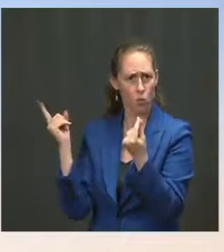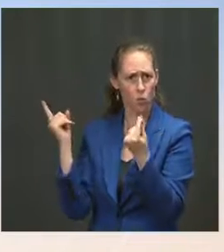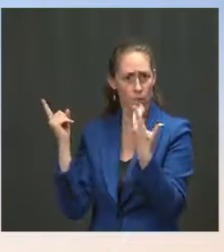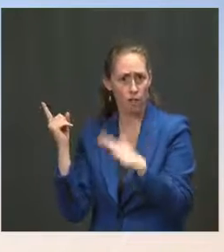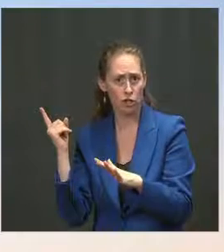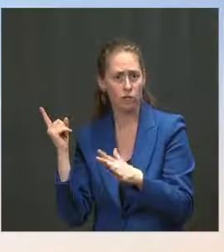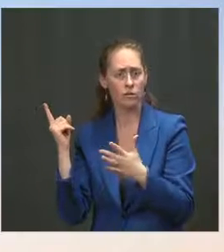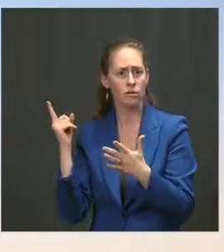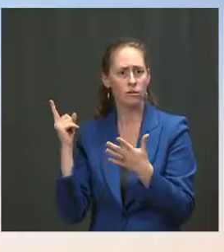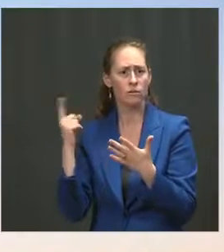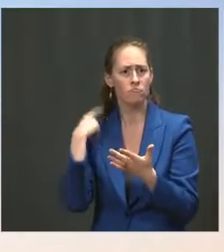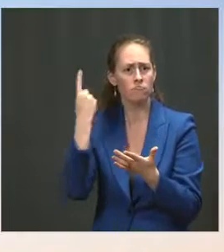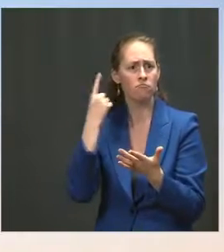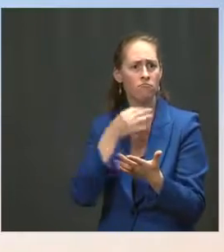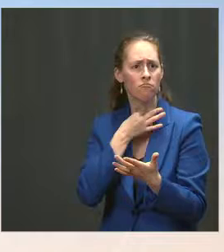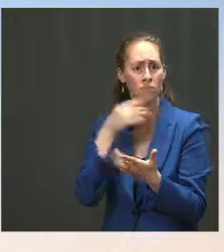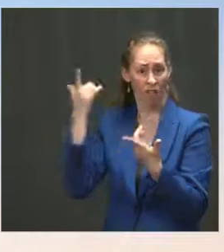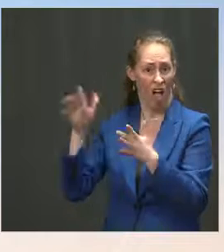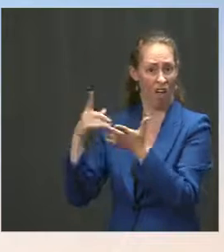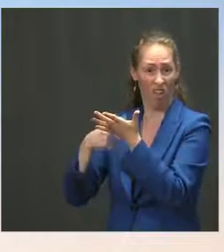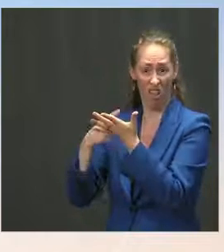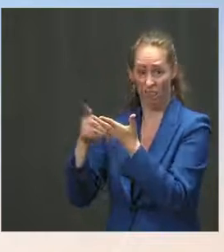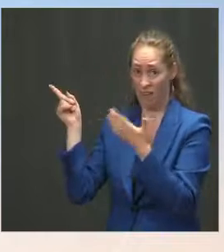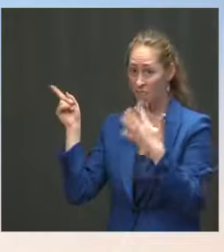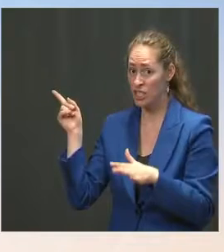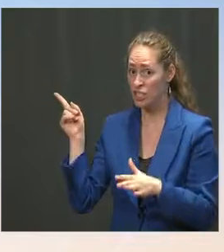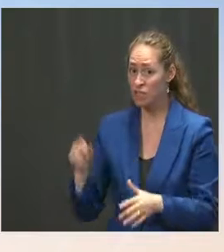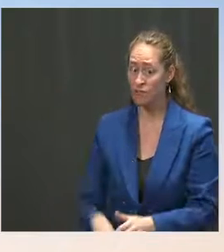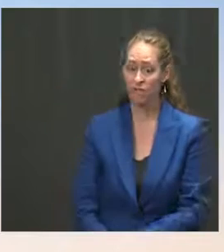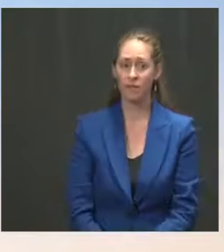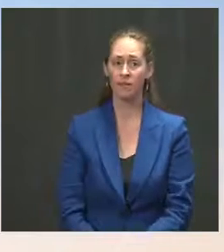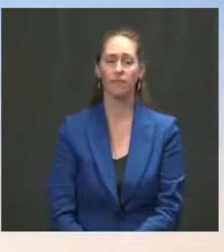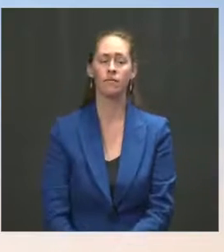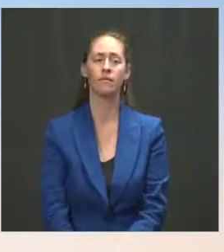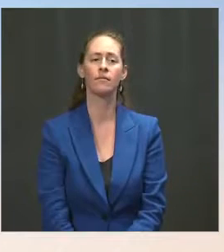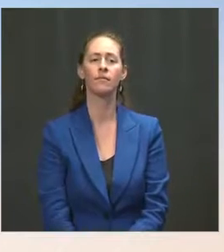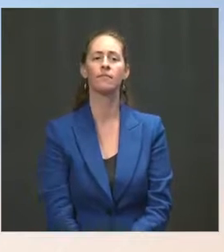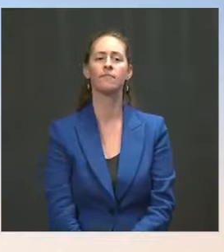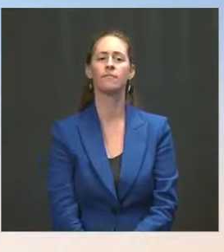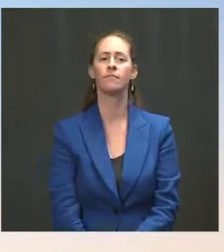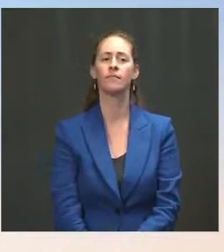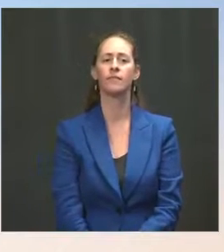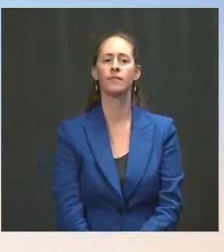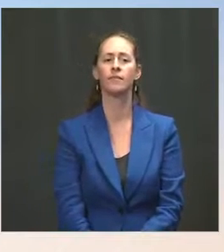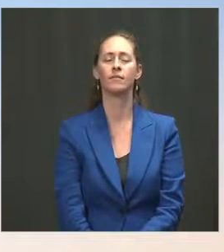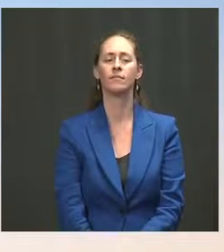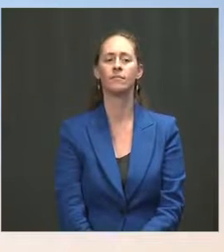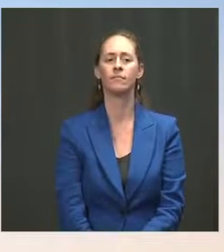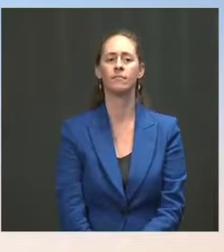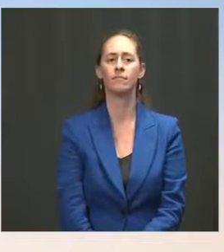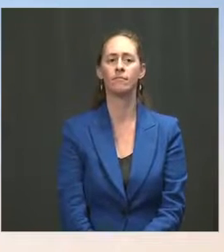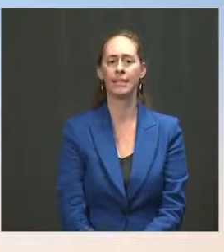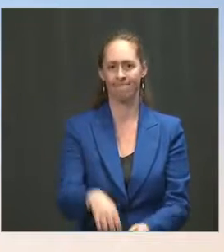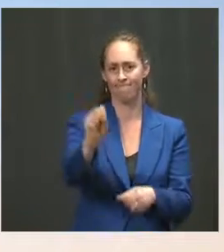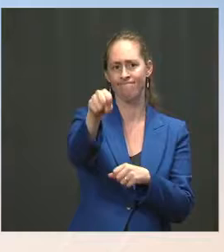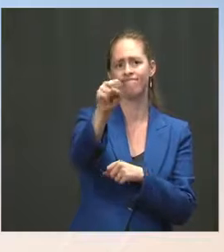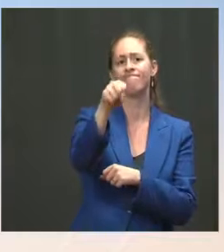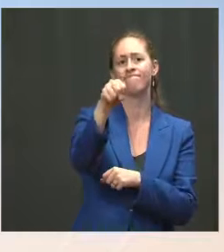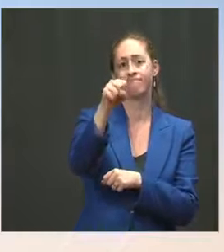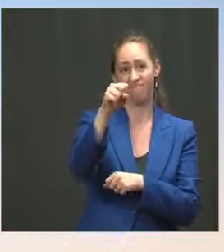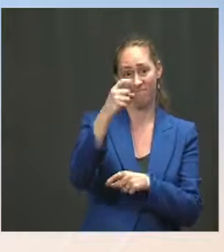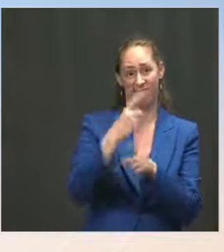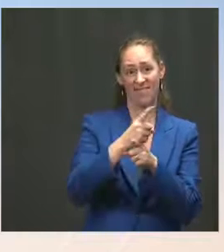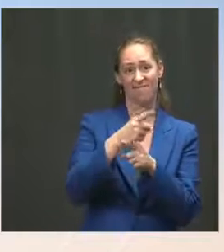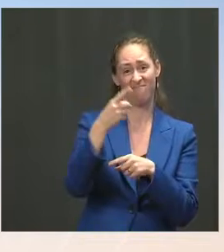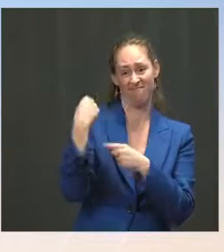directly? Well, I would note that first this week, as you noted, marks his 9th year in captivity in Syria. I